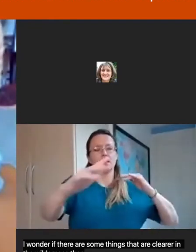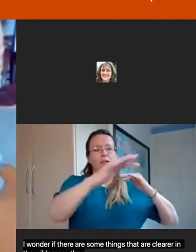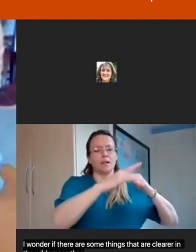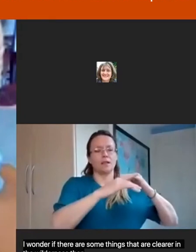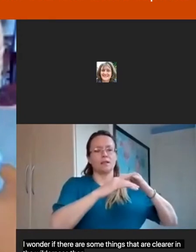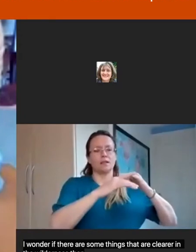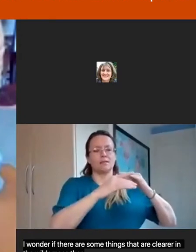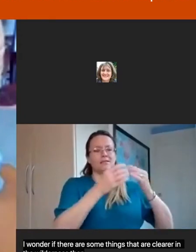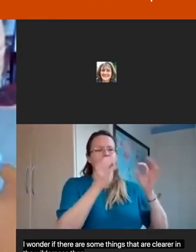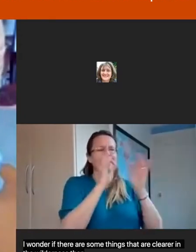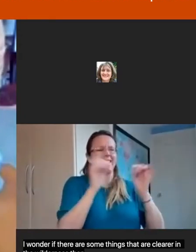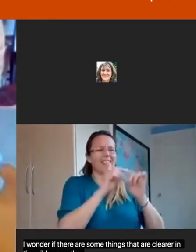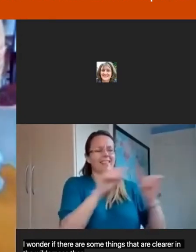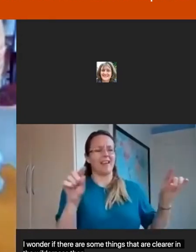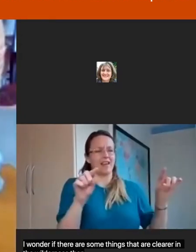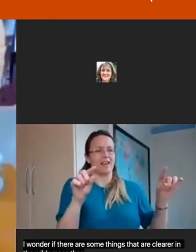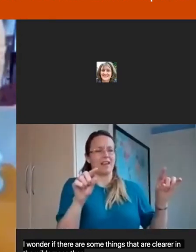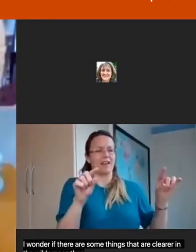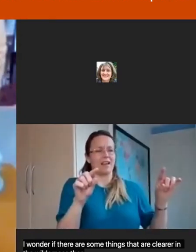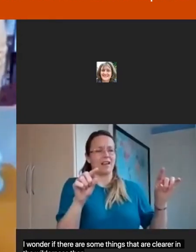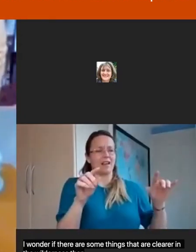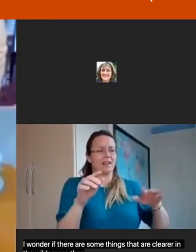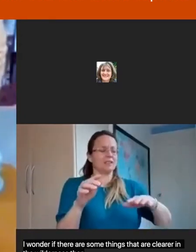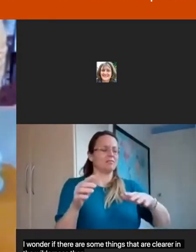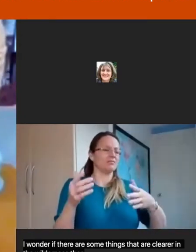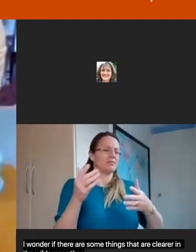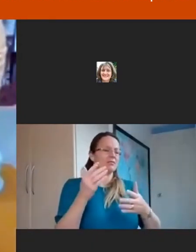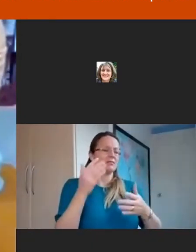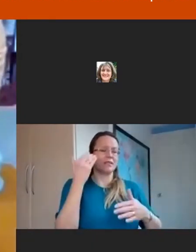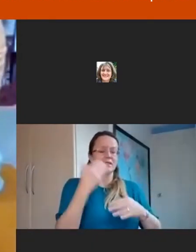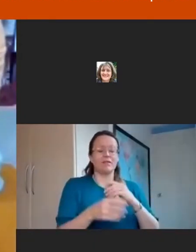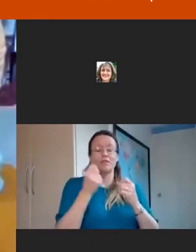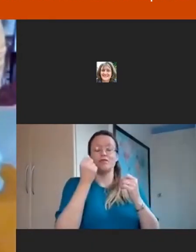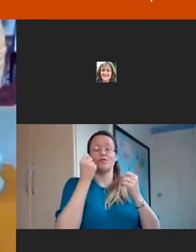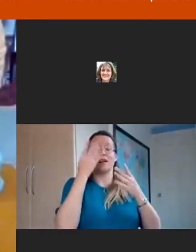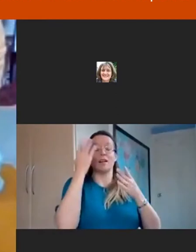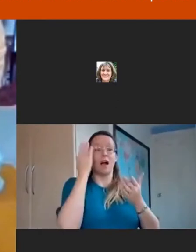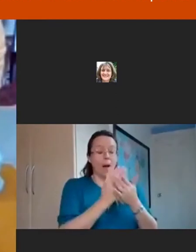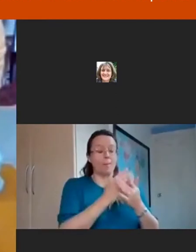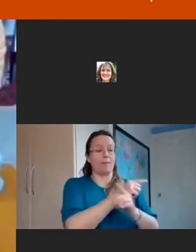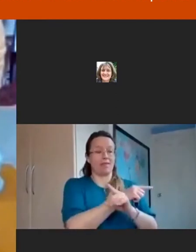there and were so slow to realize what was there.